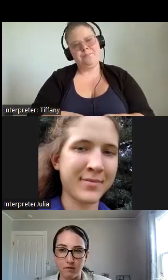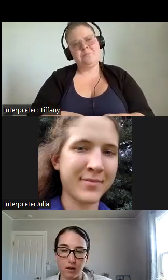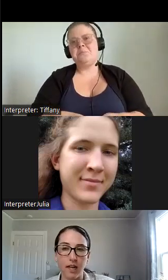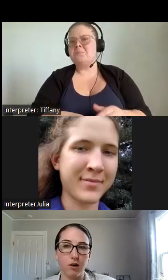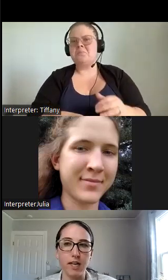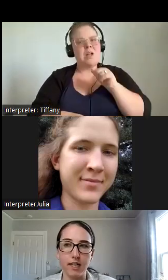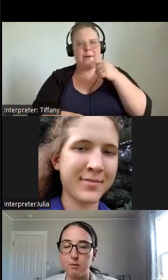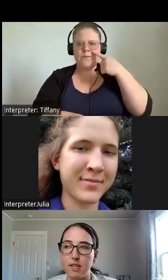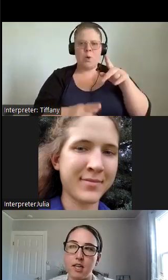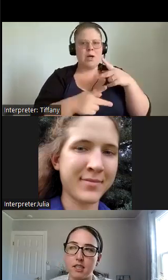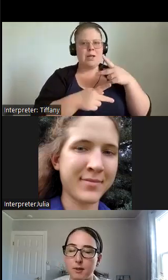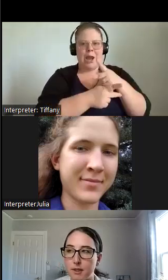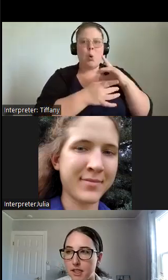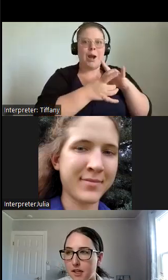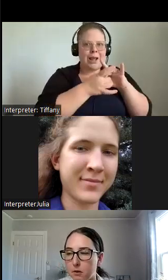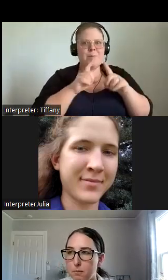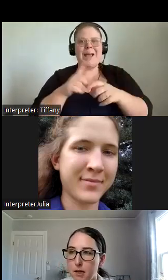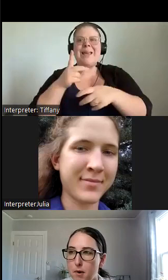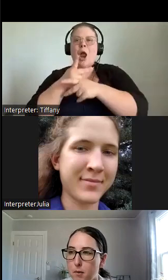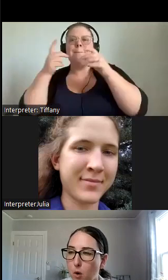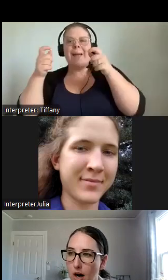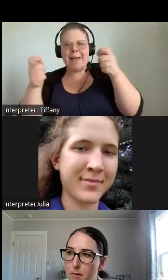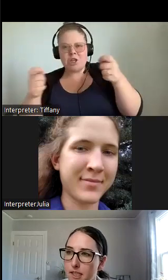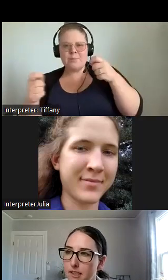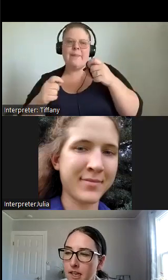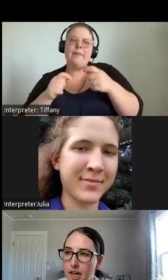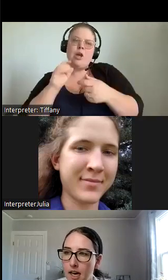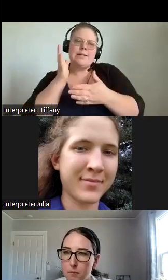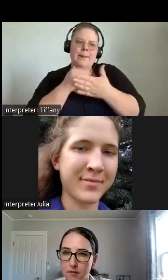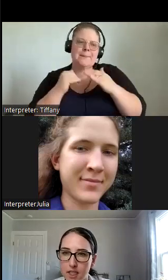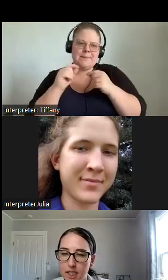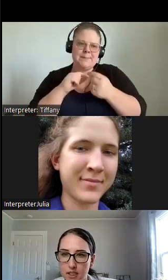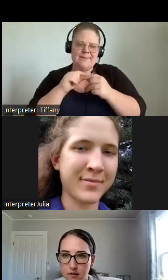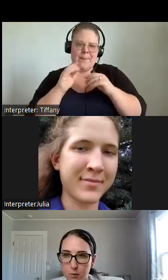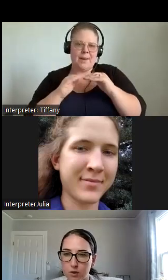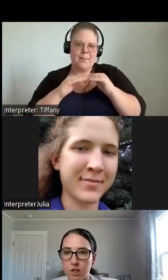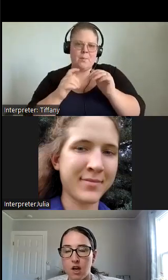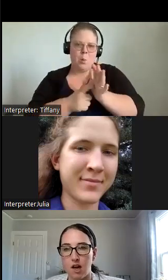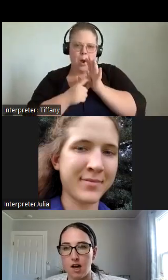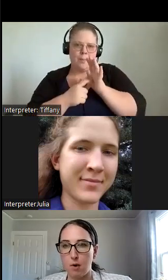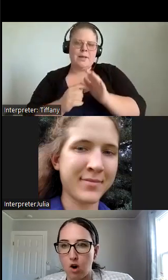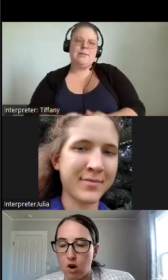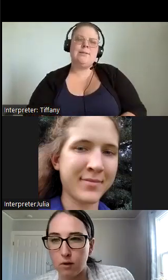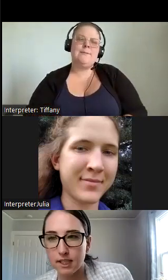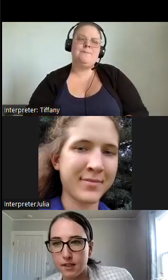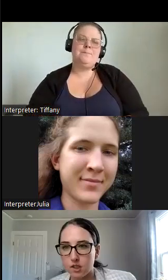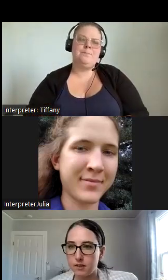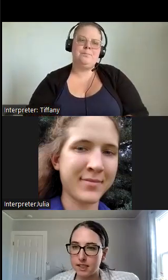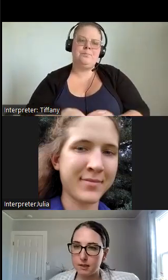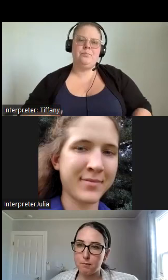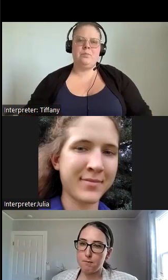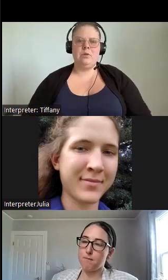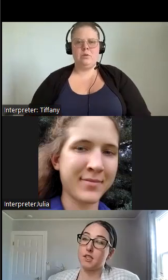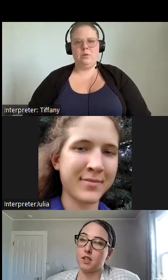coordination, but for care management here, some specific or minimum requirements, given these individuals are receiving the